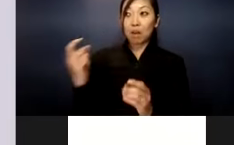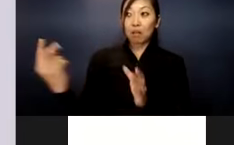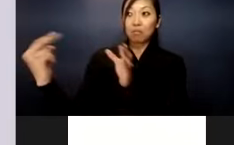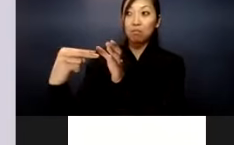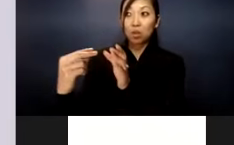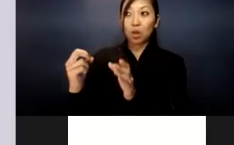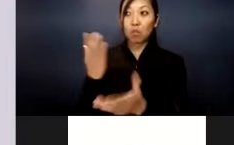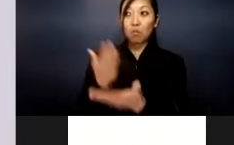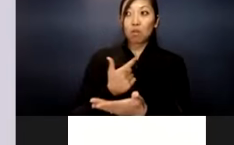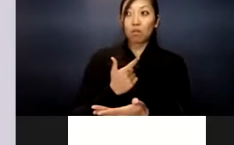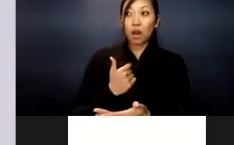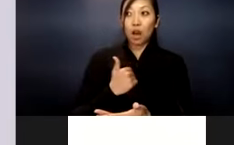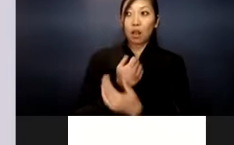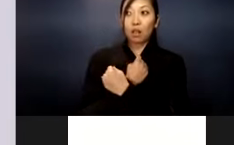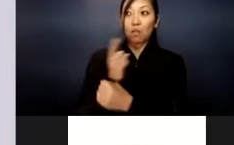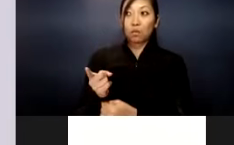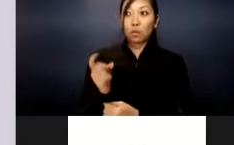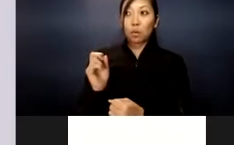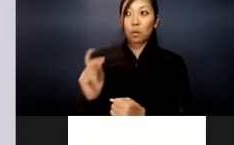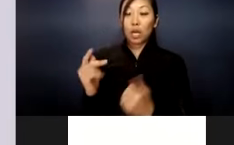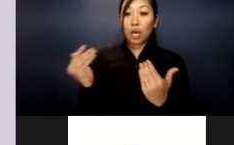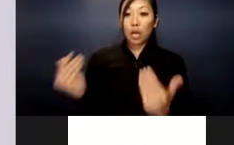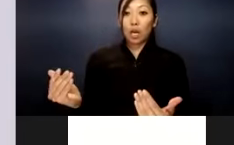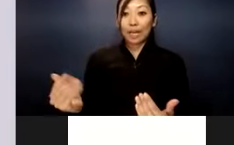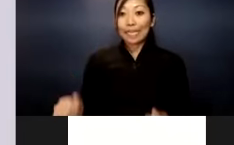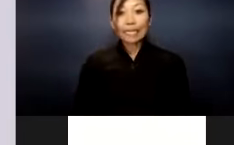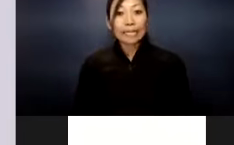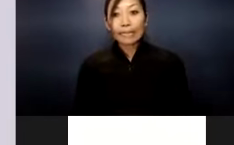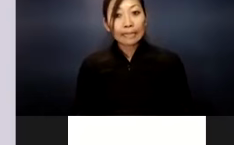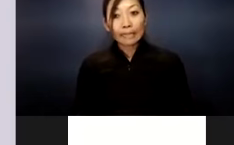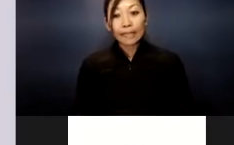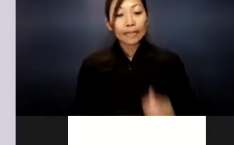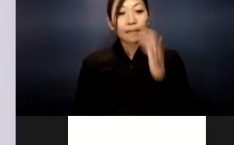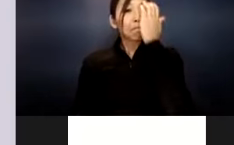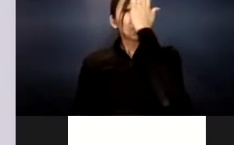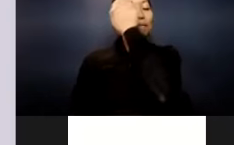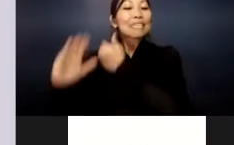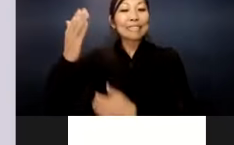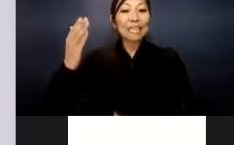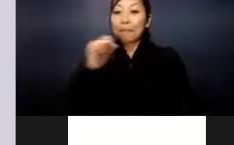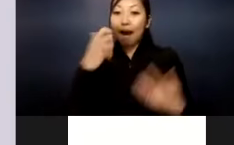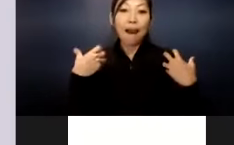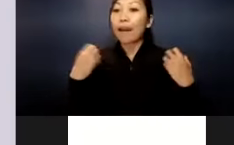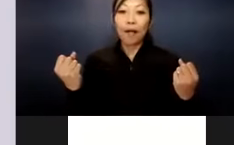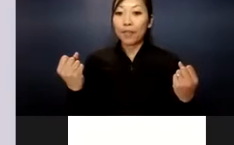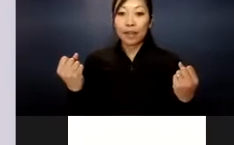trust or as a show of love. And that strikes me as super unhealthy.